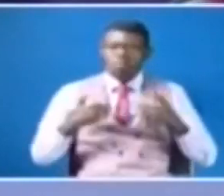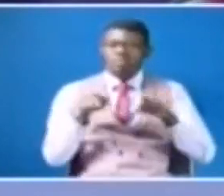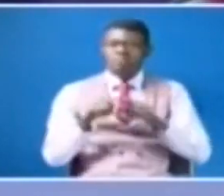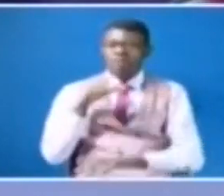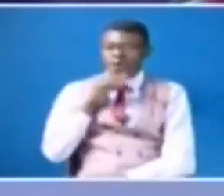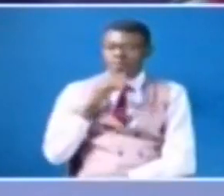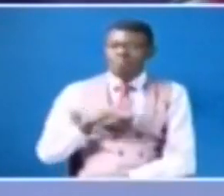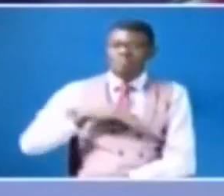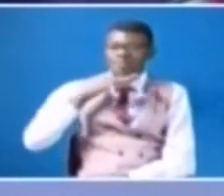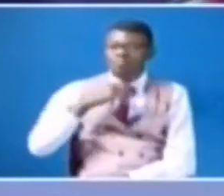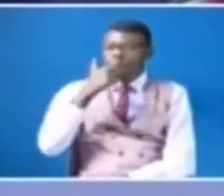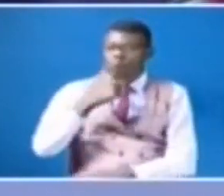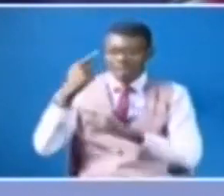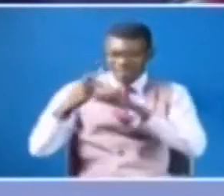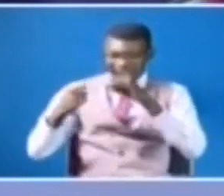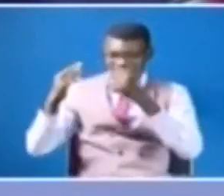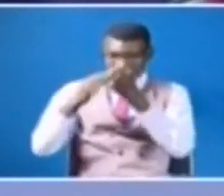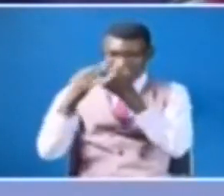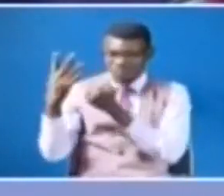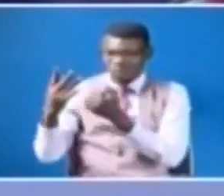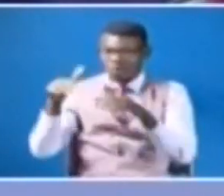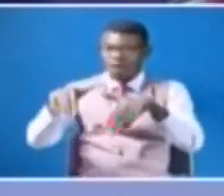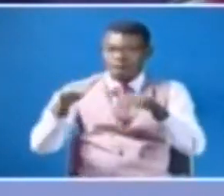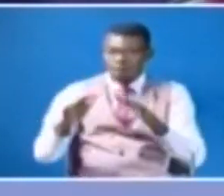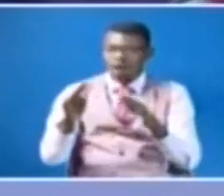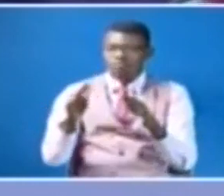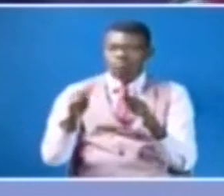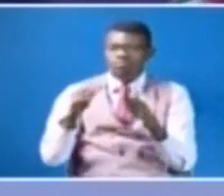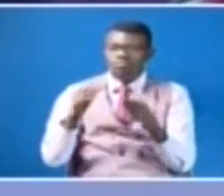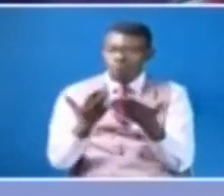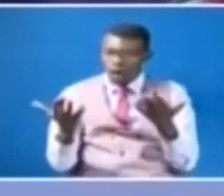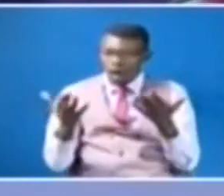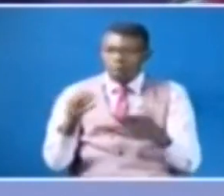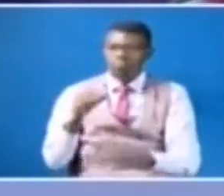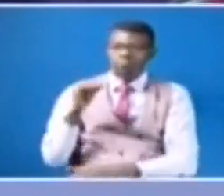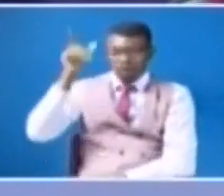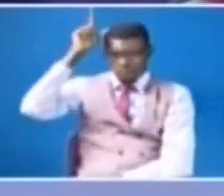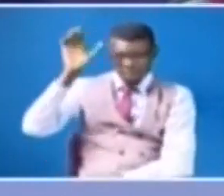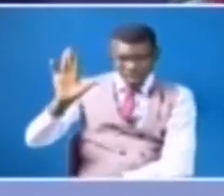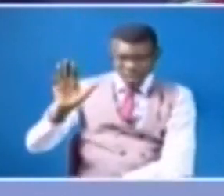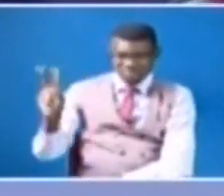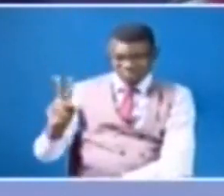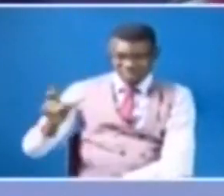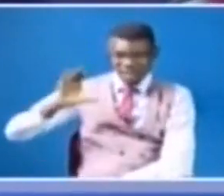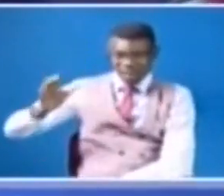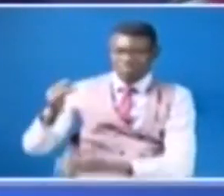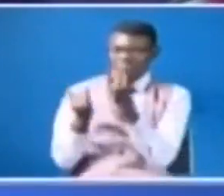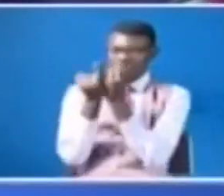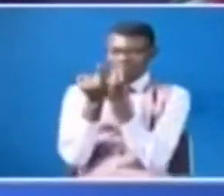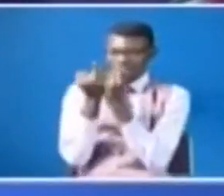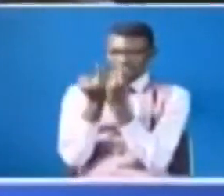died aged 84 years and will be buried at his home in Hamisi, Vihiga County on Saturday.